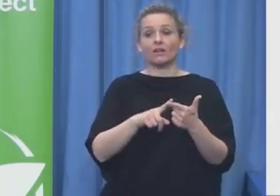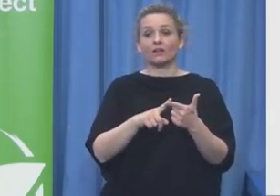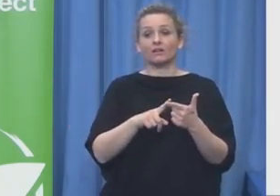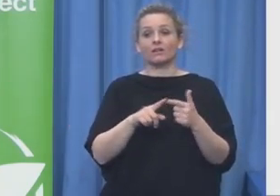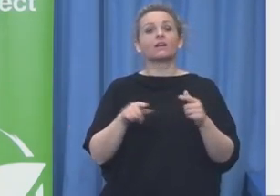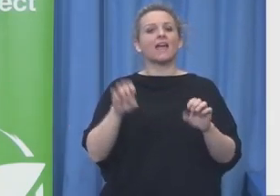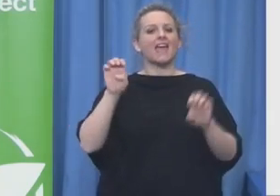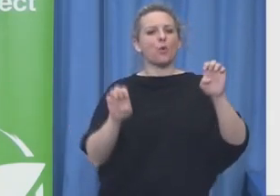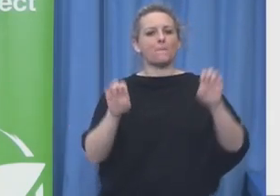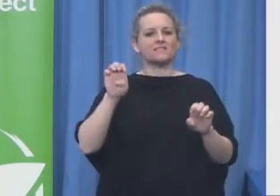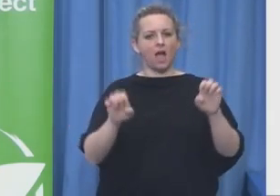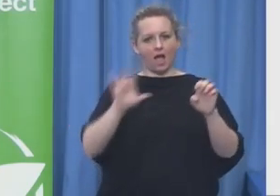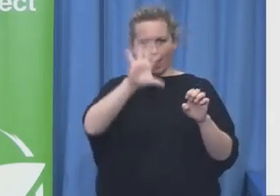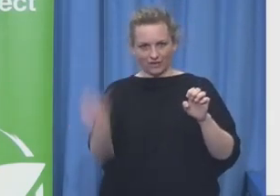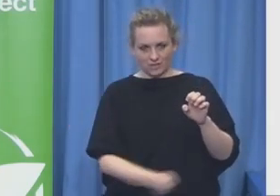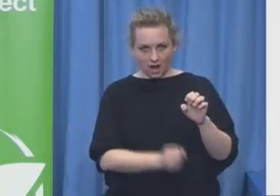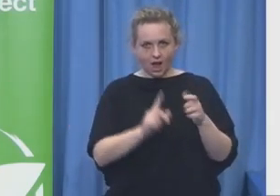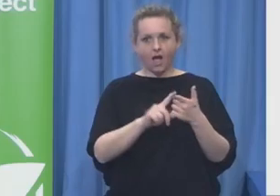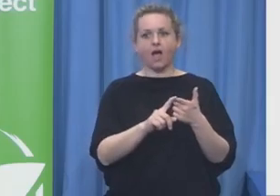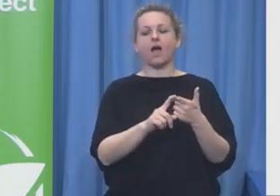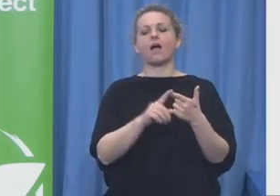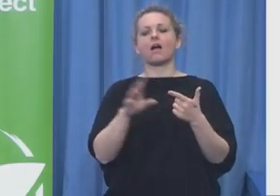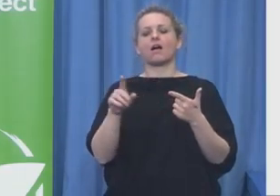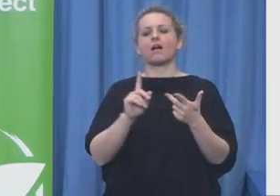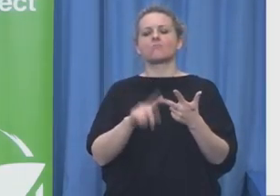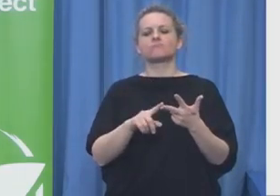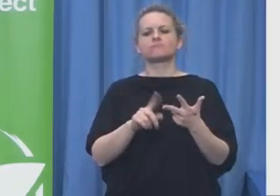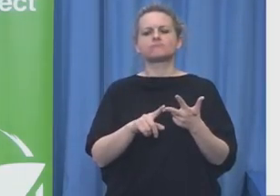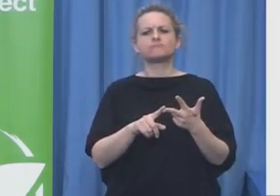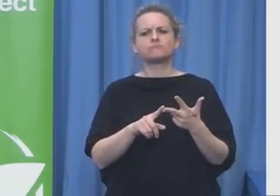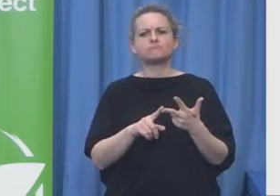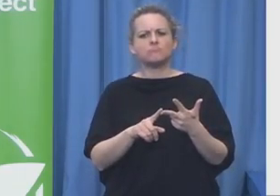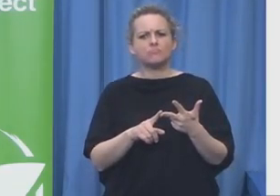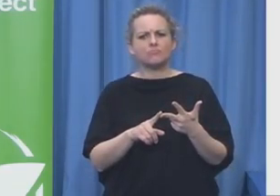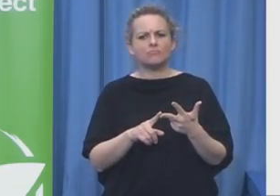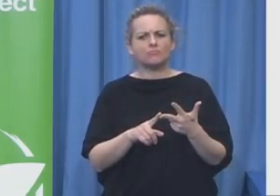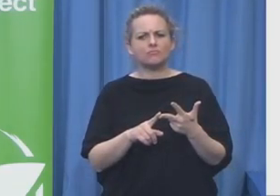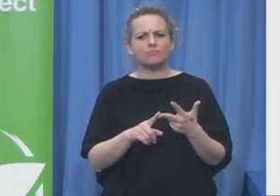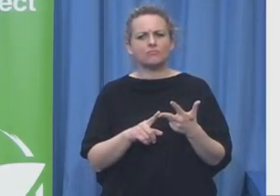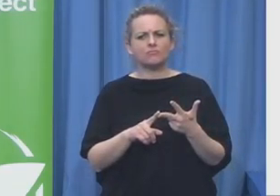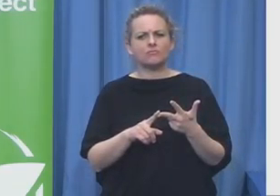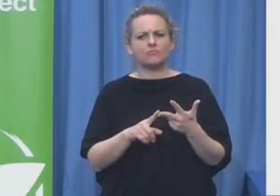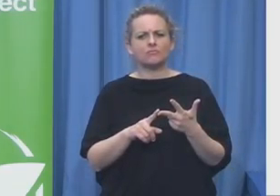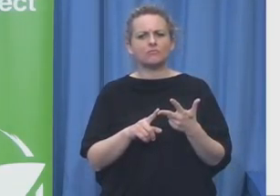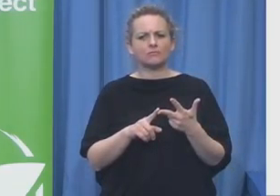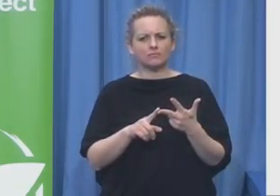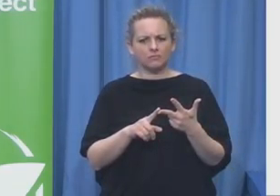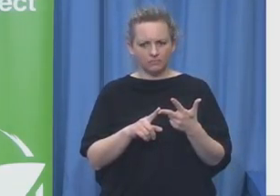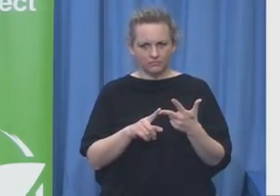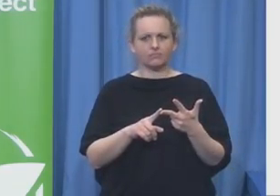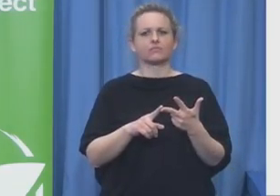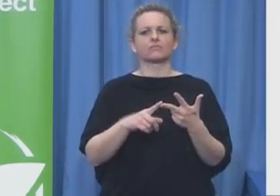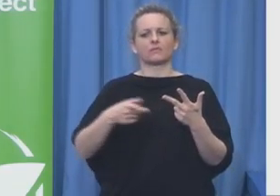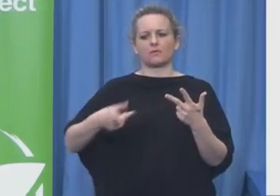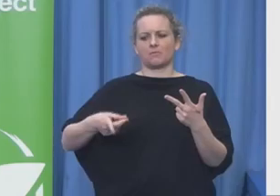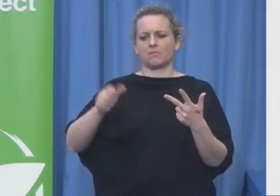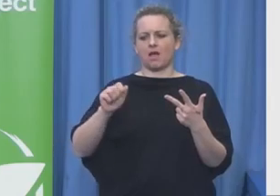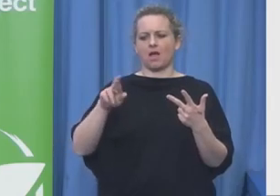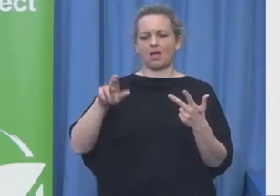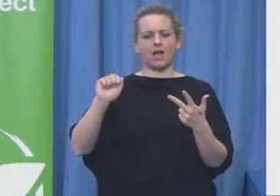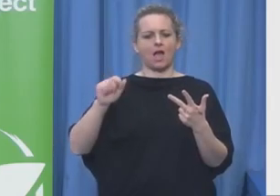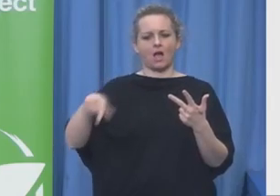third is a project implemented by the Cherokee Foundation in Paraguay. And what's interesting is that when you look at these